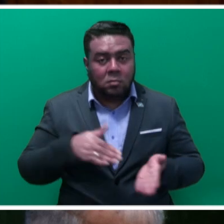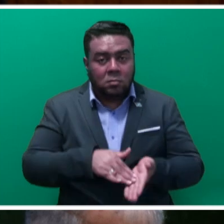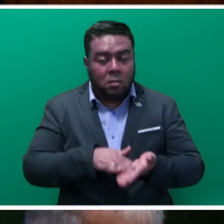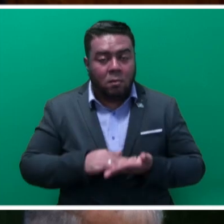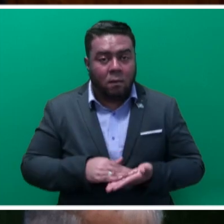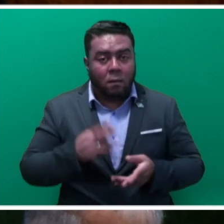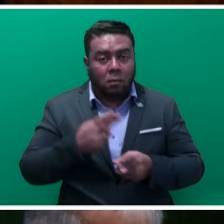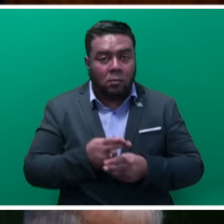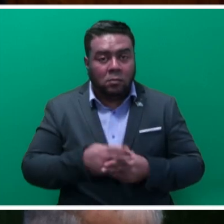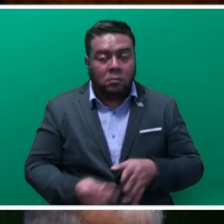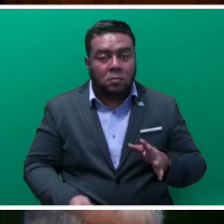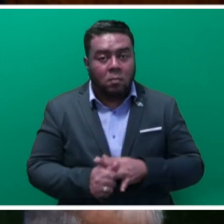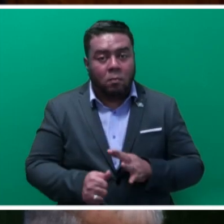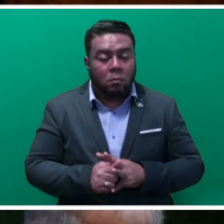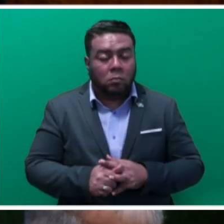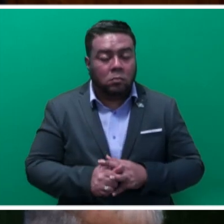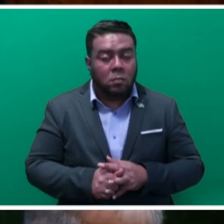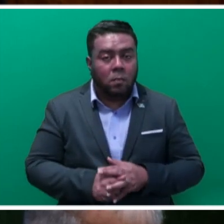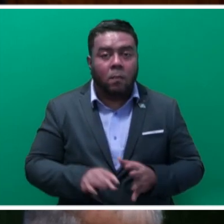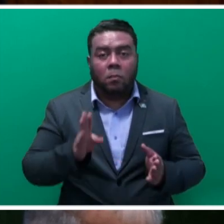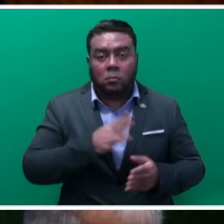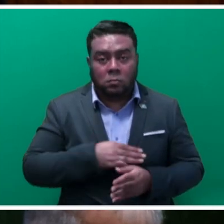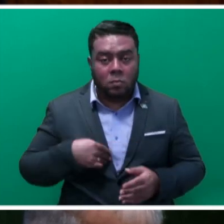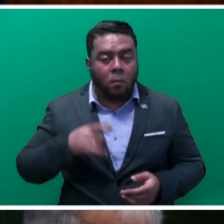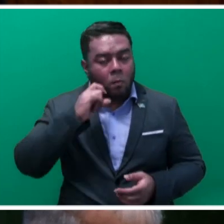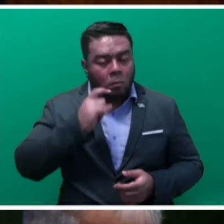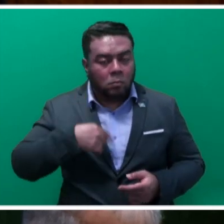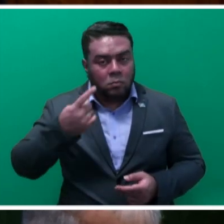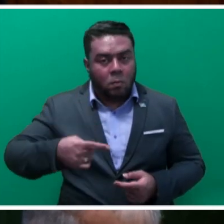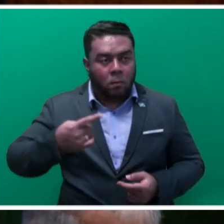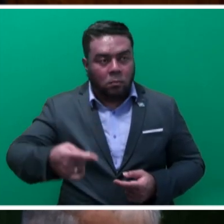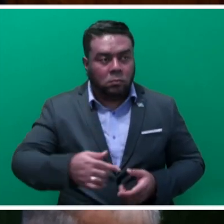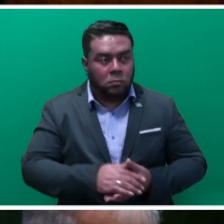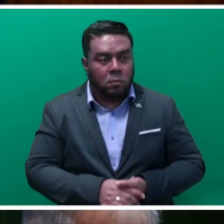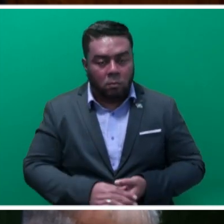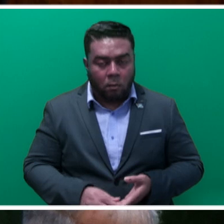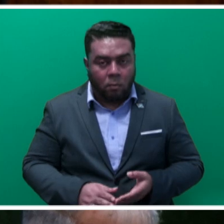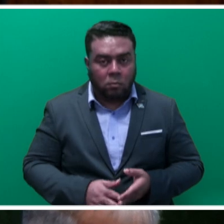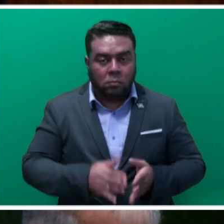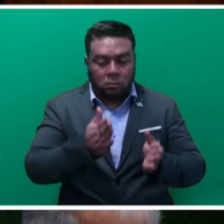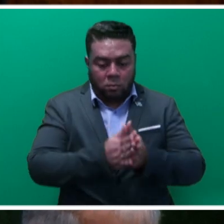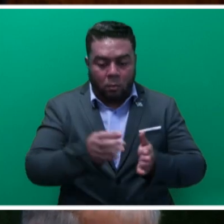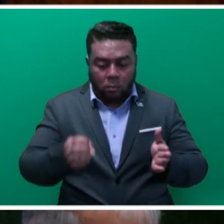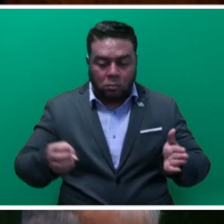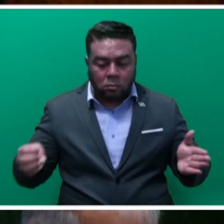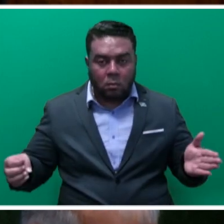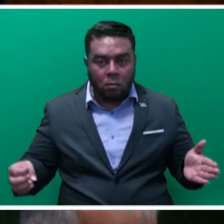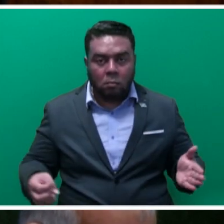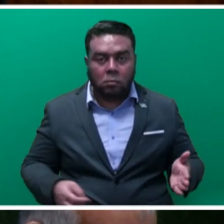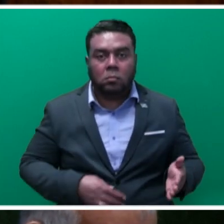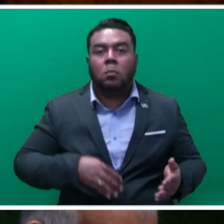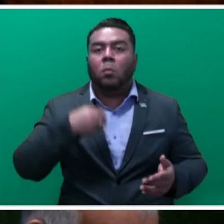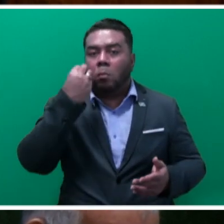access markets, the Ministry will continue to expand the support directed to food processors